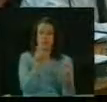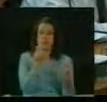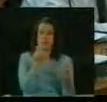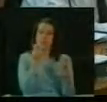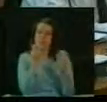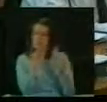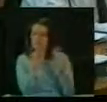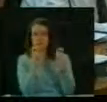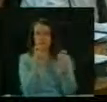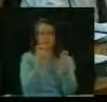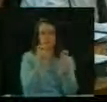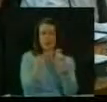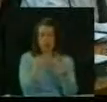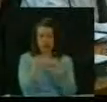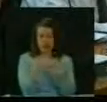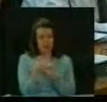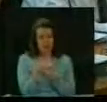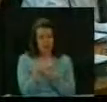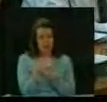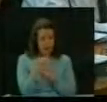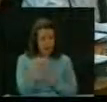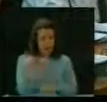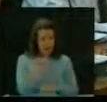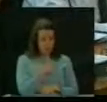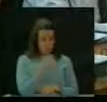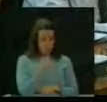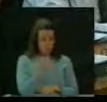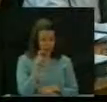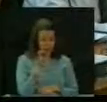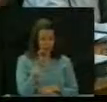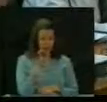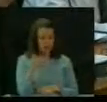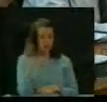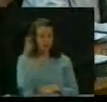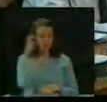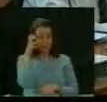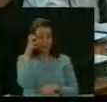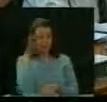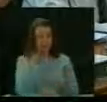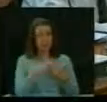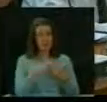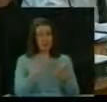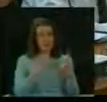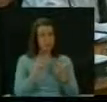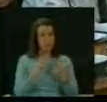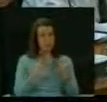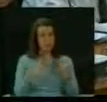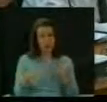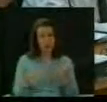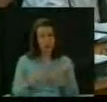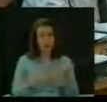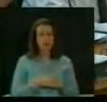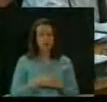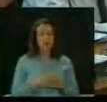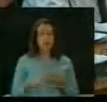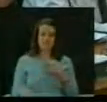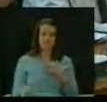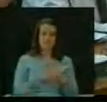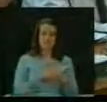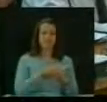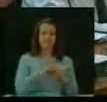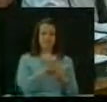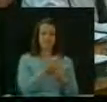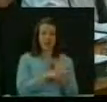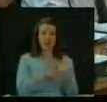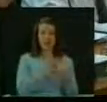We've got to work with it, and we have to, listen to the citizens to what they want, put it in the policy, and then let